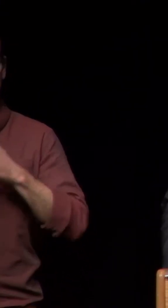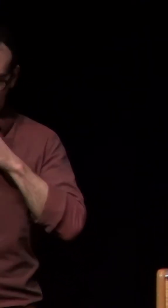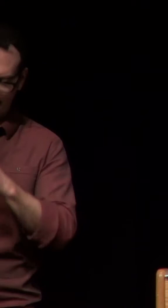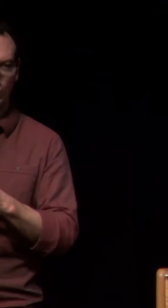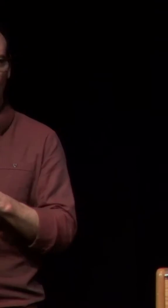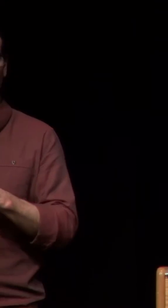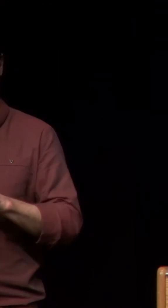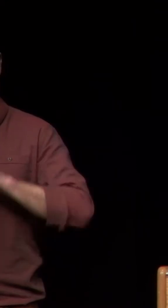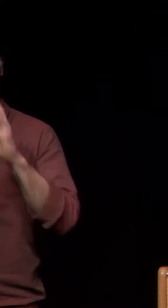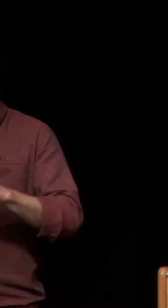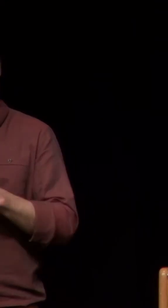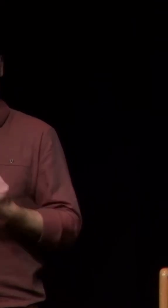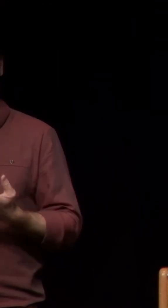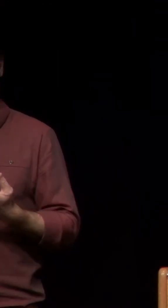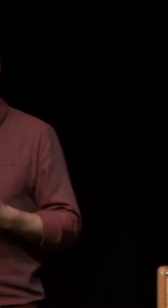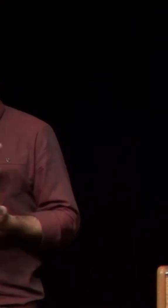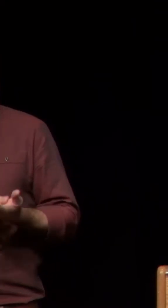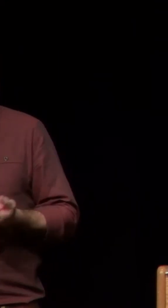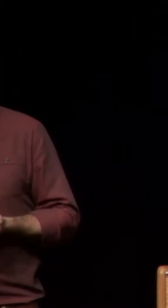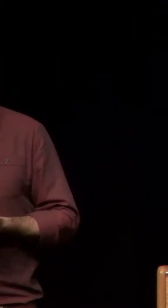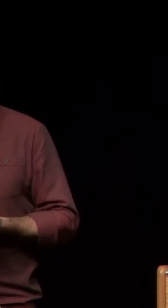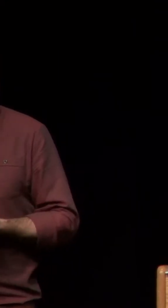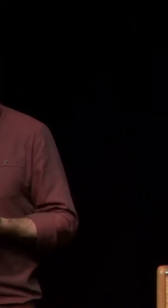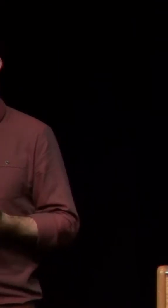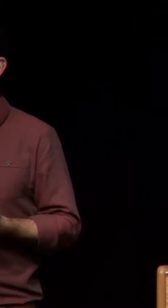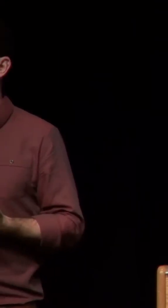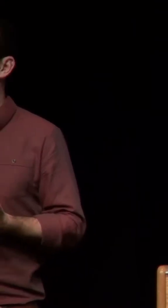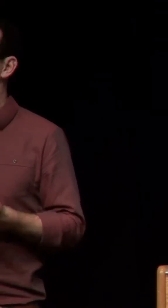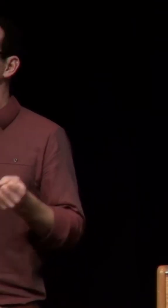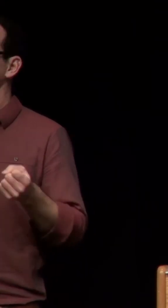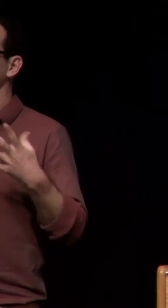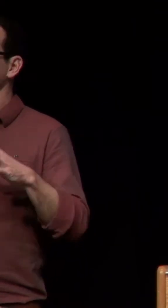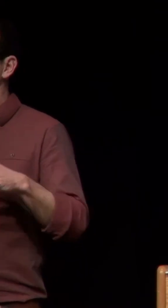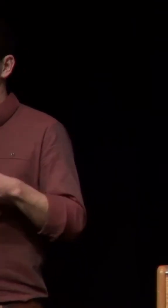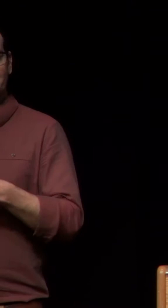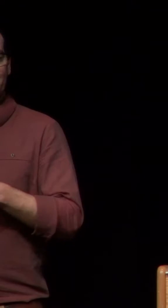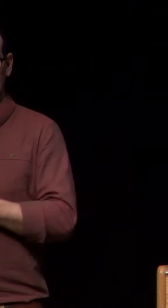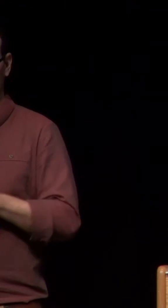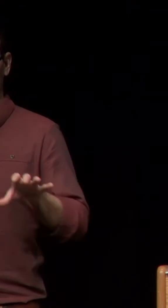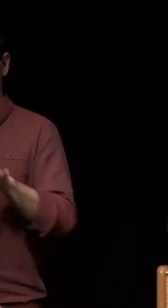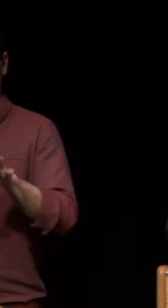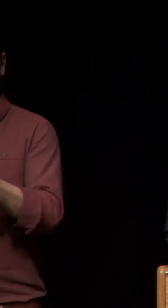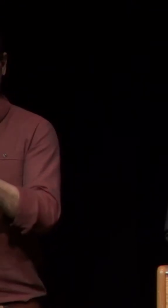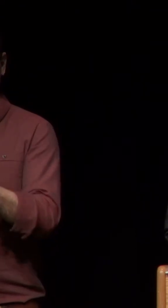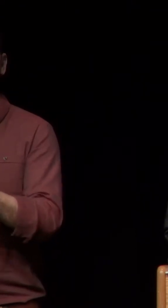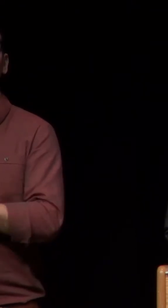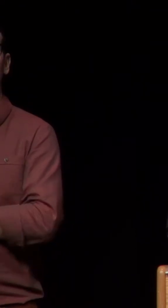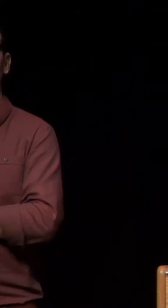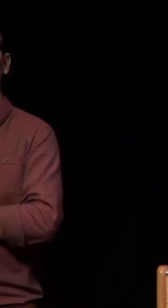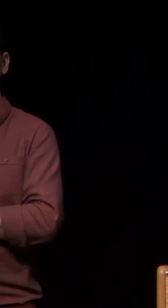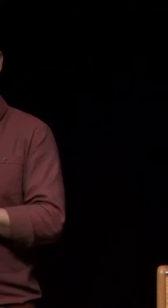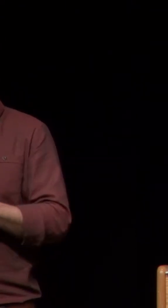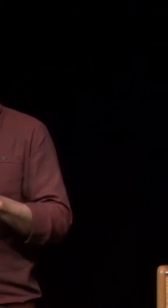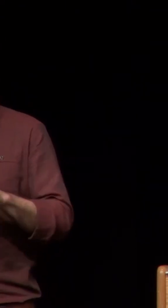there's been a sense by many people, I think, in the disability movement that we have slipped. We saw